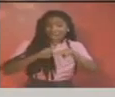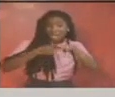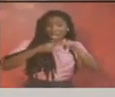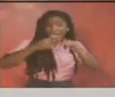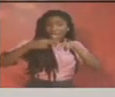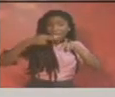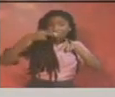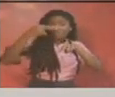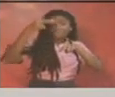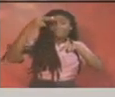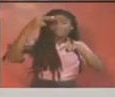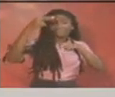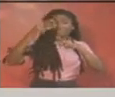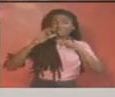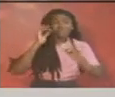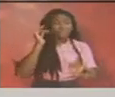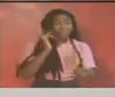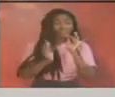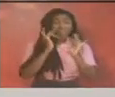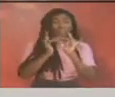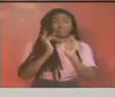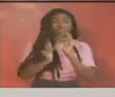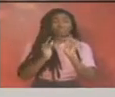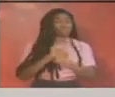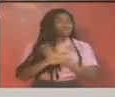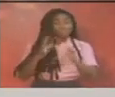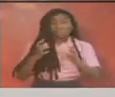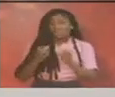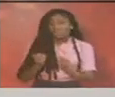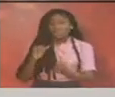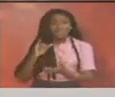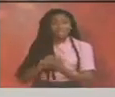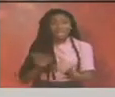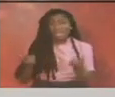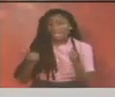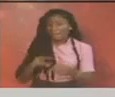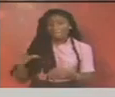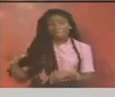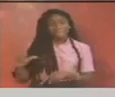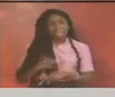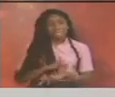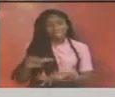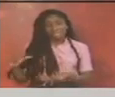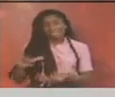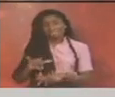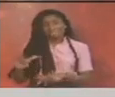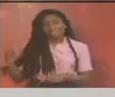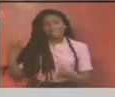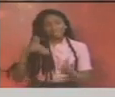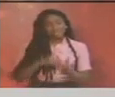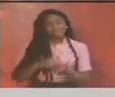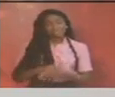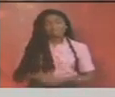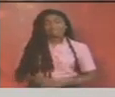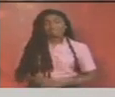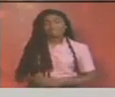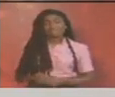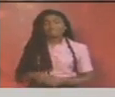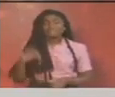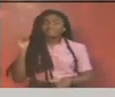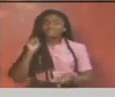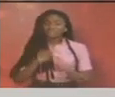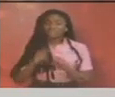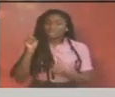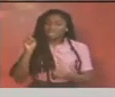and the doubling time increased very quickly. And we don't want to get back to that early trajectory of August and September. So we really